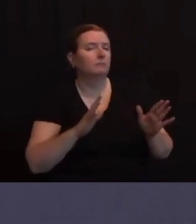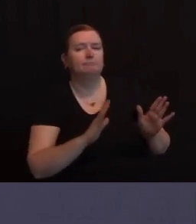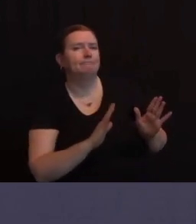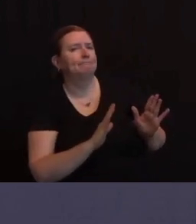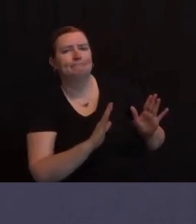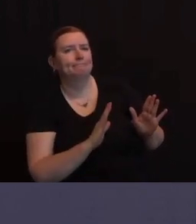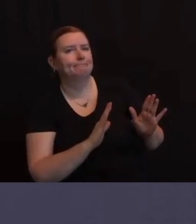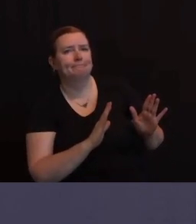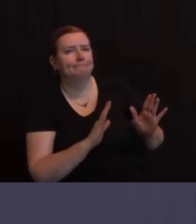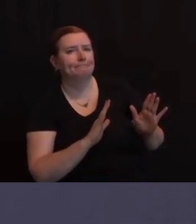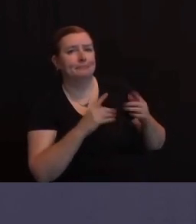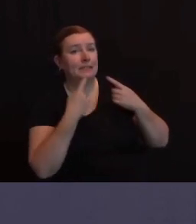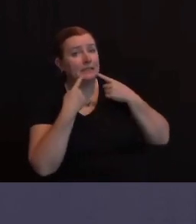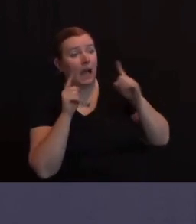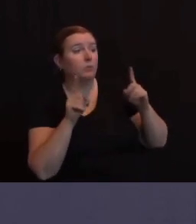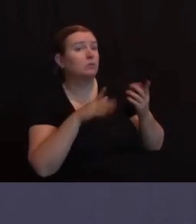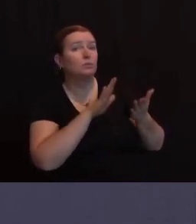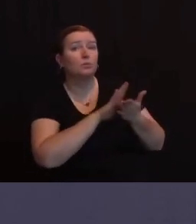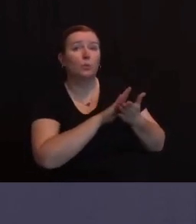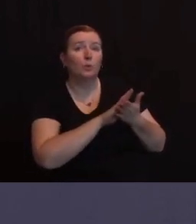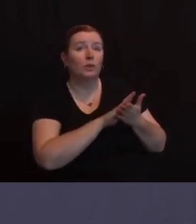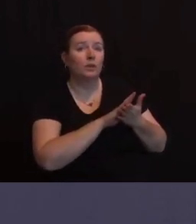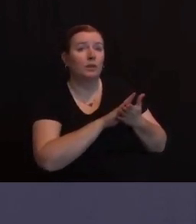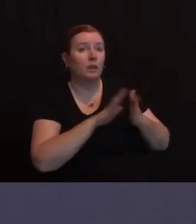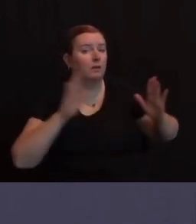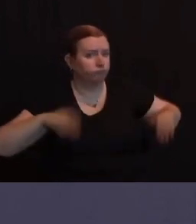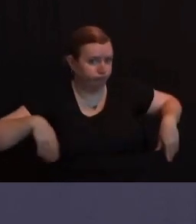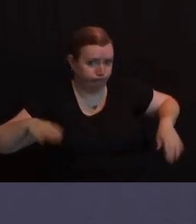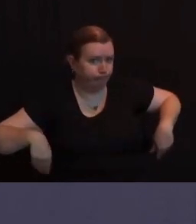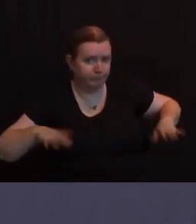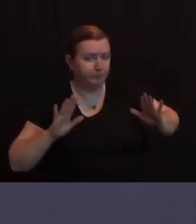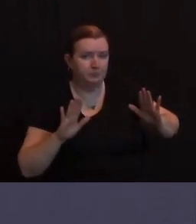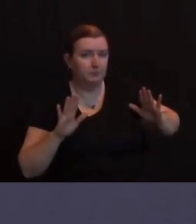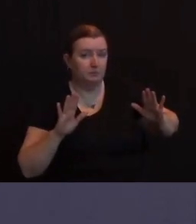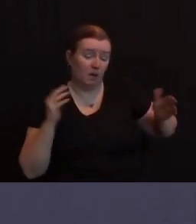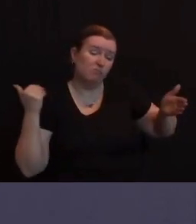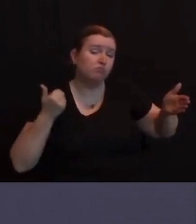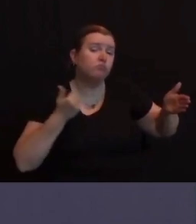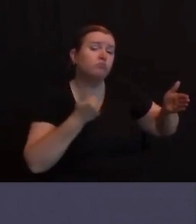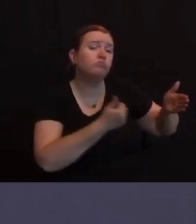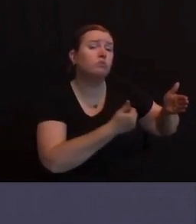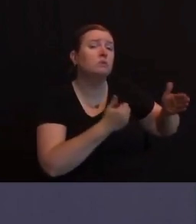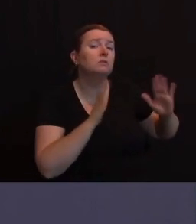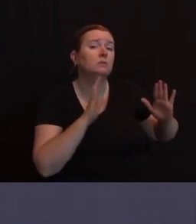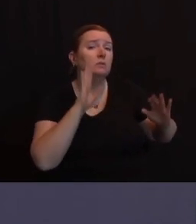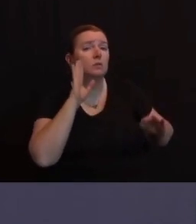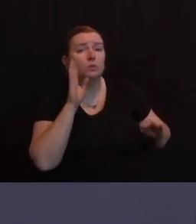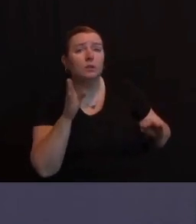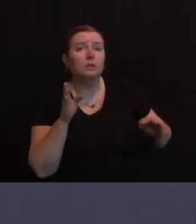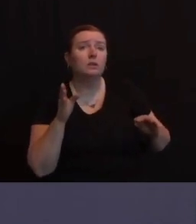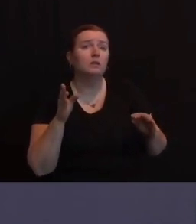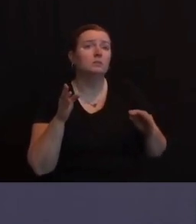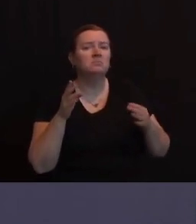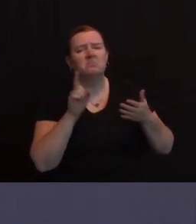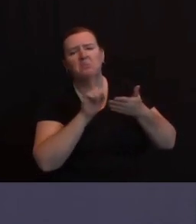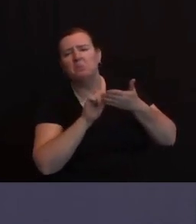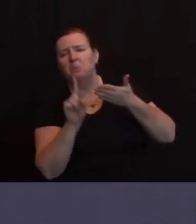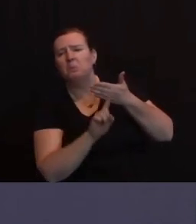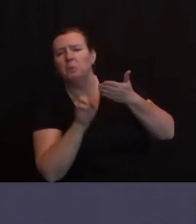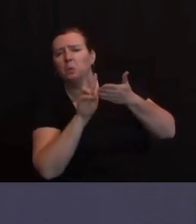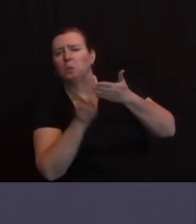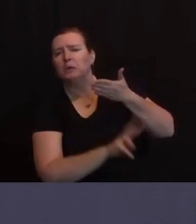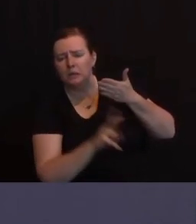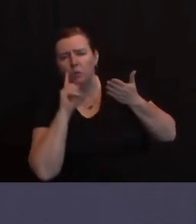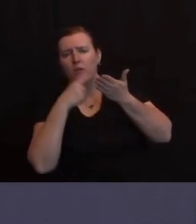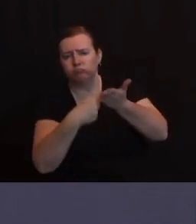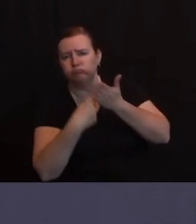but obviously the clock is ticking here for the school year, so we'll be talking about it a lot over the next couple of weeks. I've got nothing